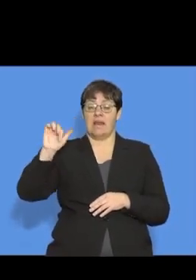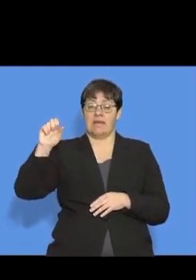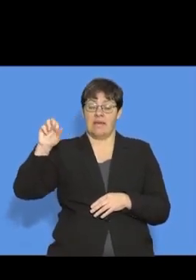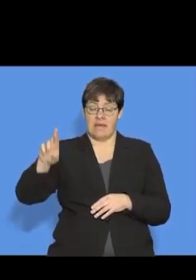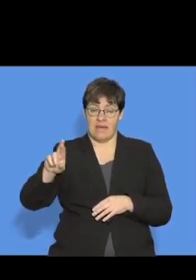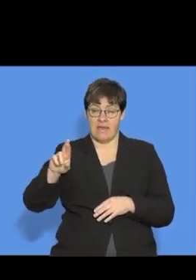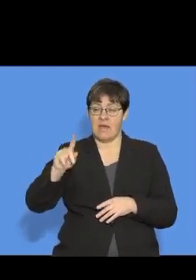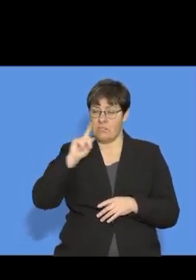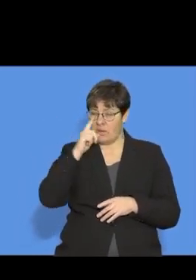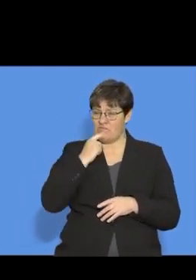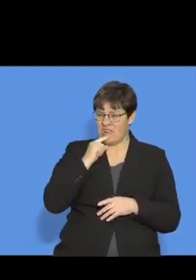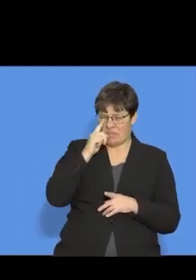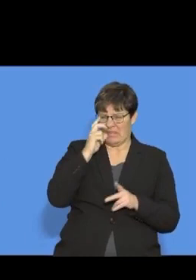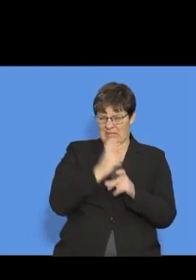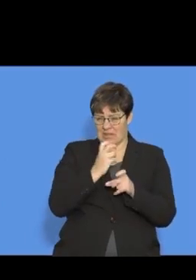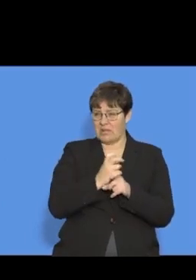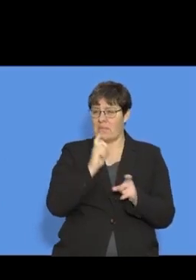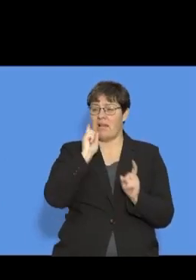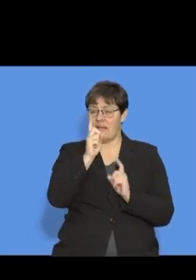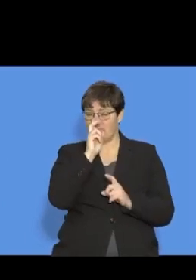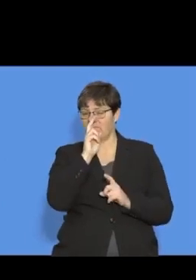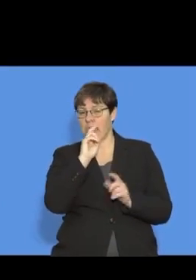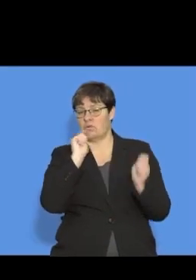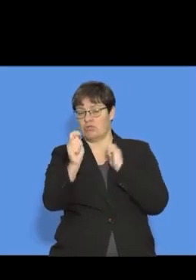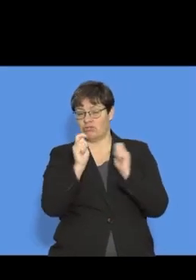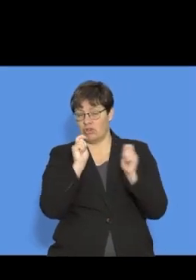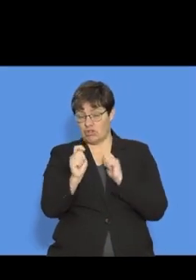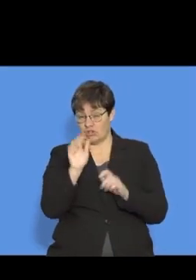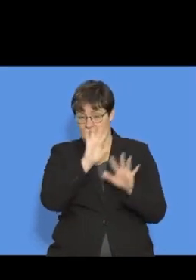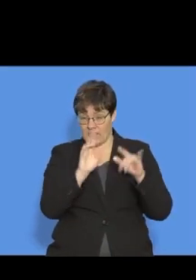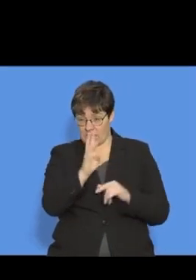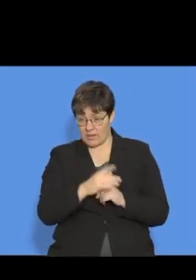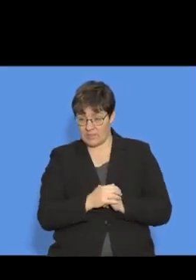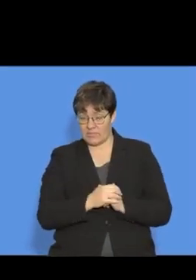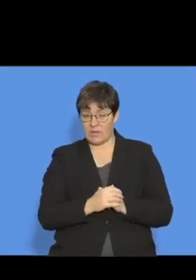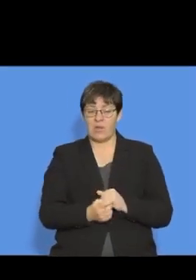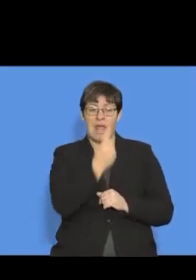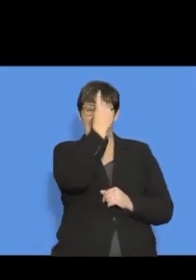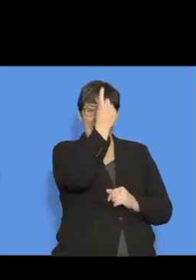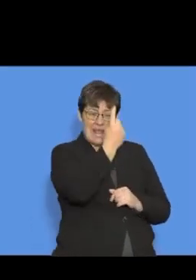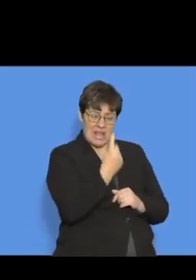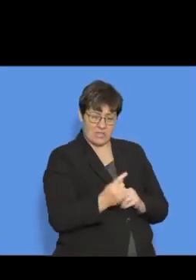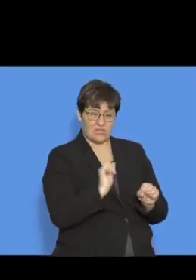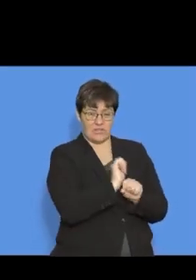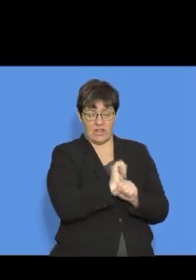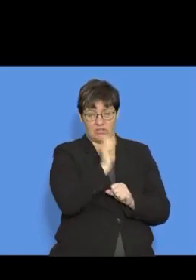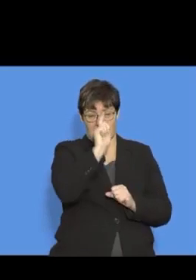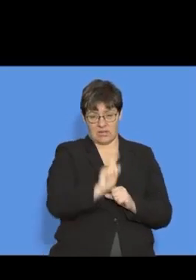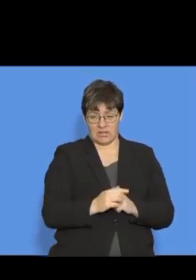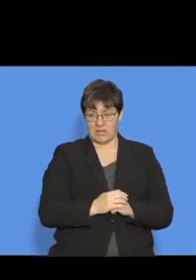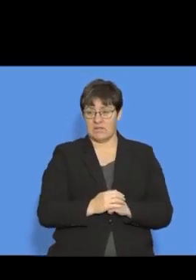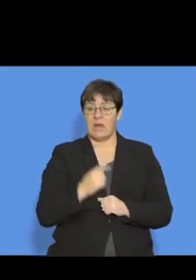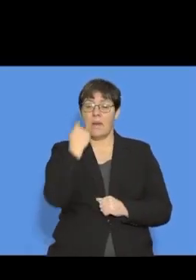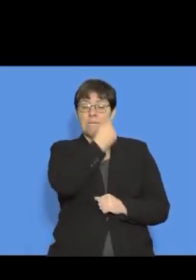as we move through this, I will change the color of my pen. Right, so let's look at each part and their function. So when we talk